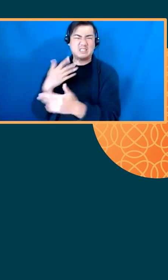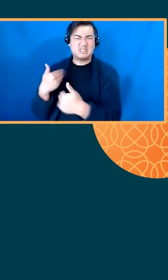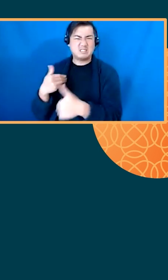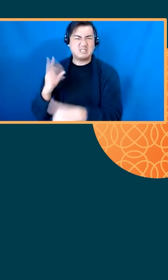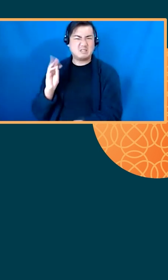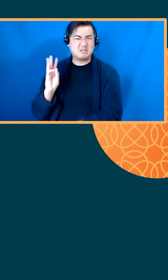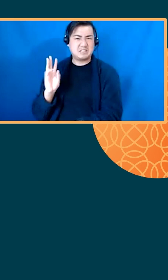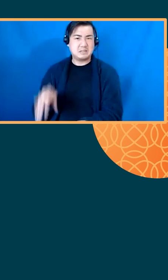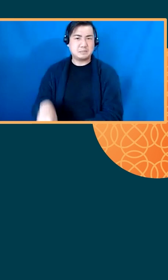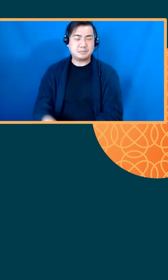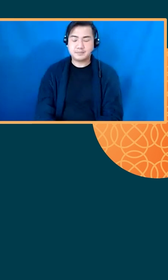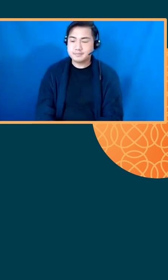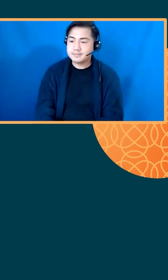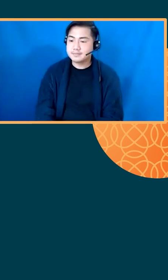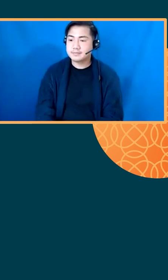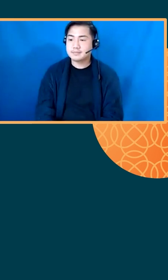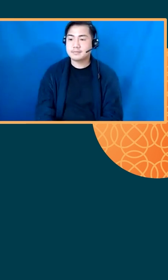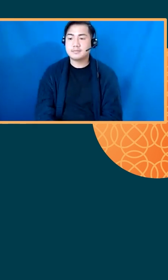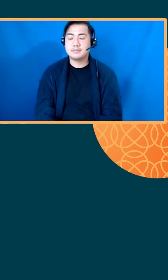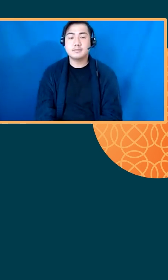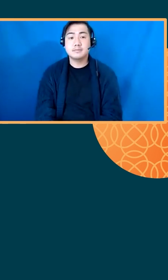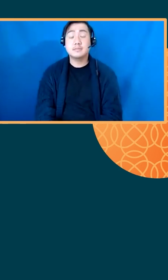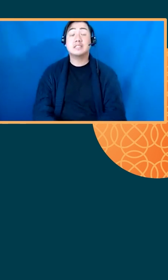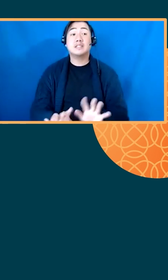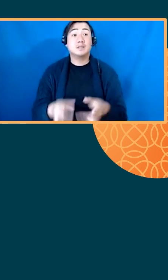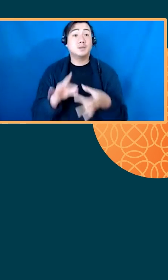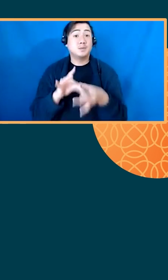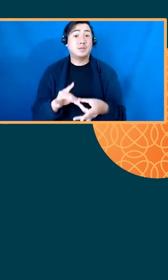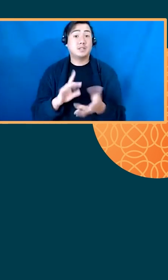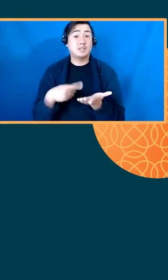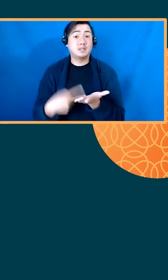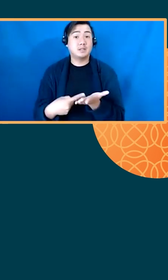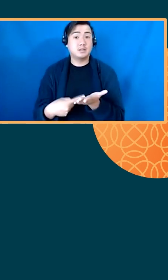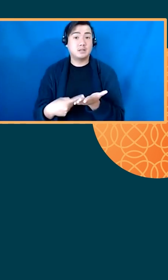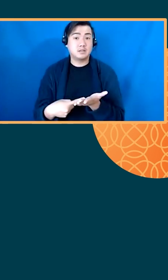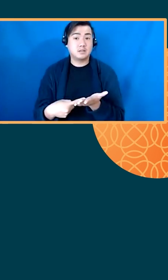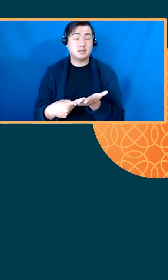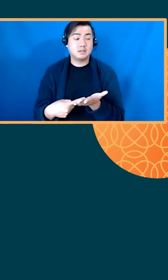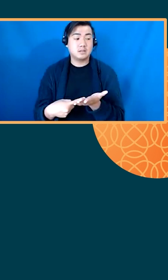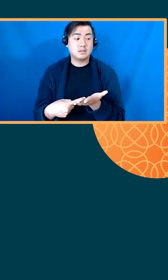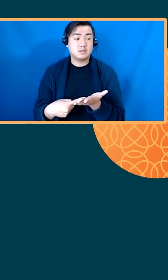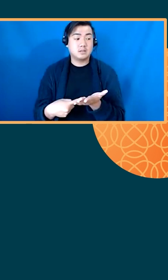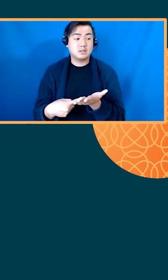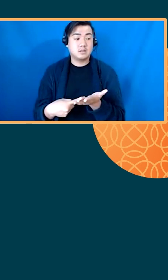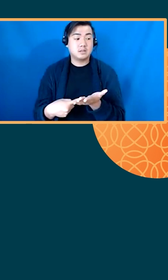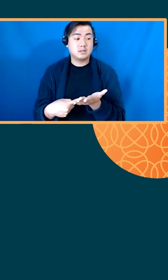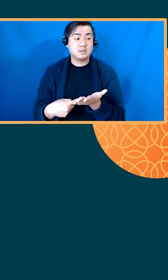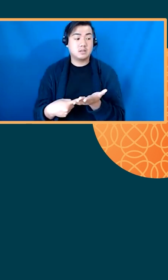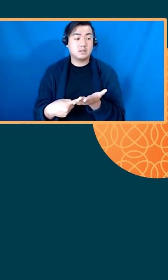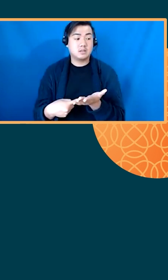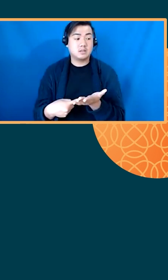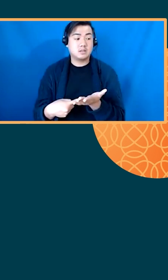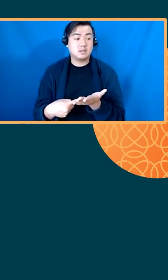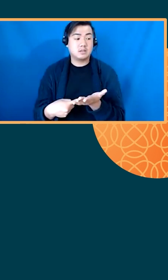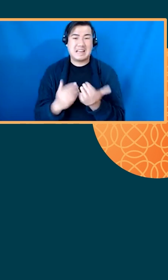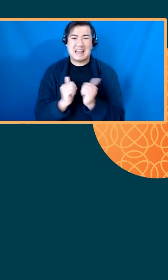Hazel, to this conversation around, you know, the way that it has impacted us, where can